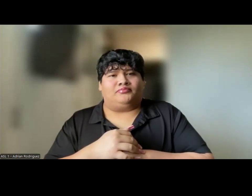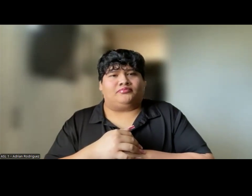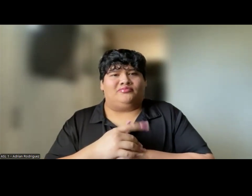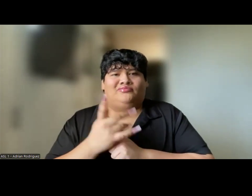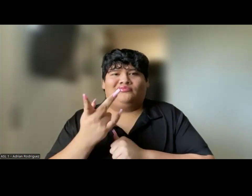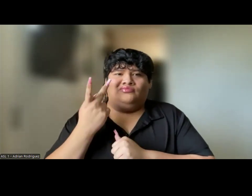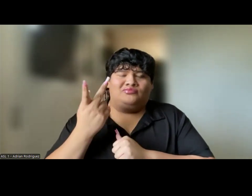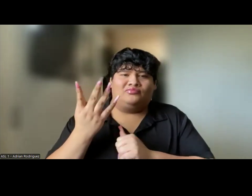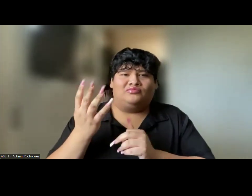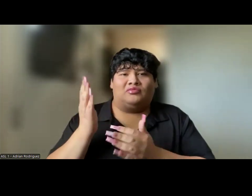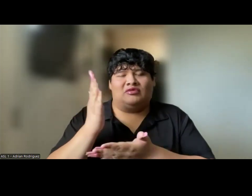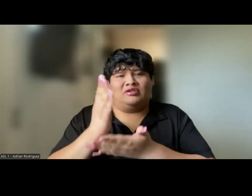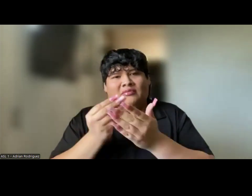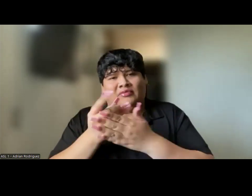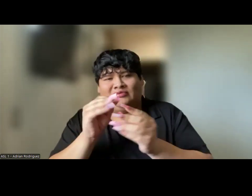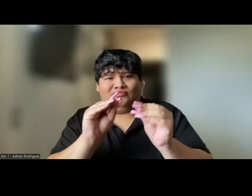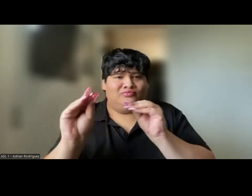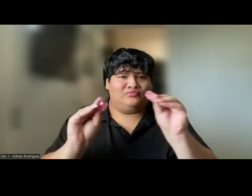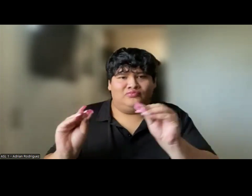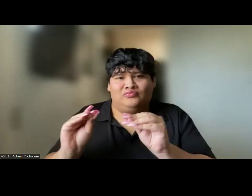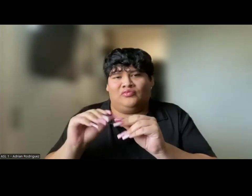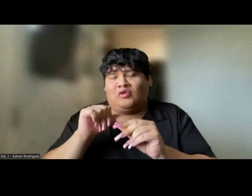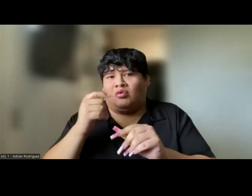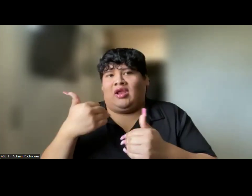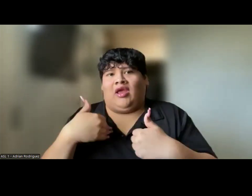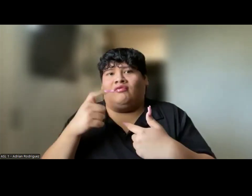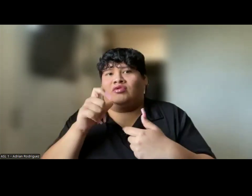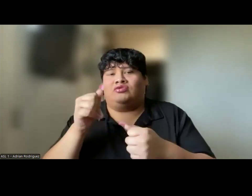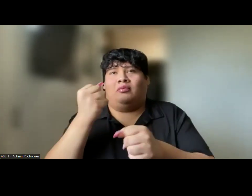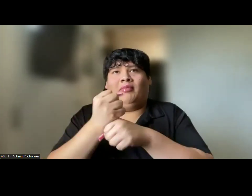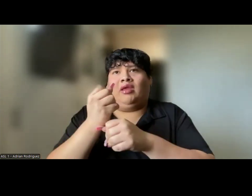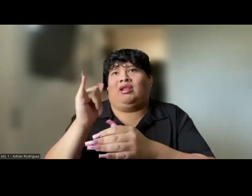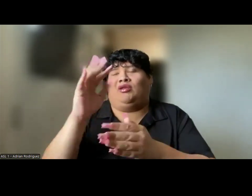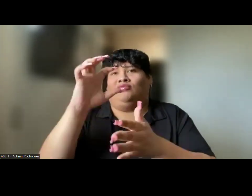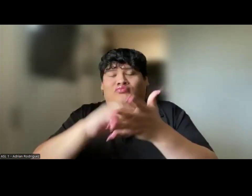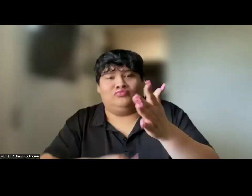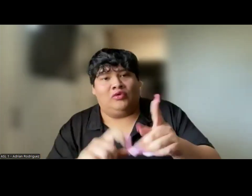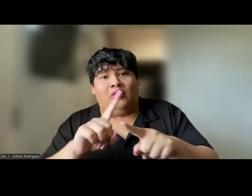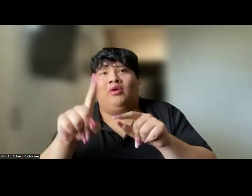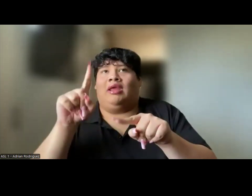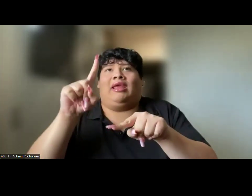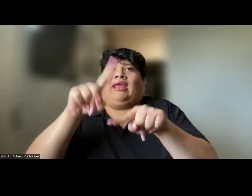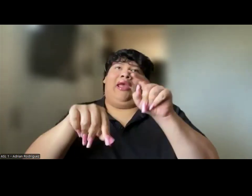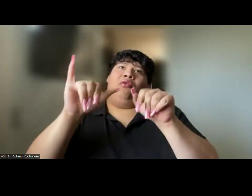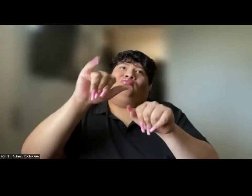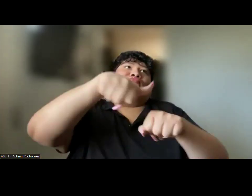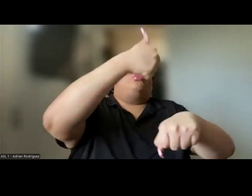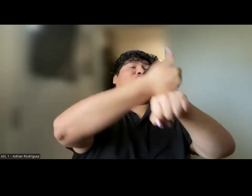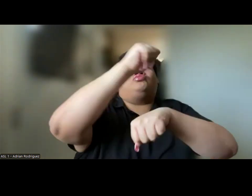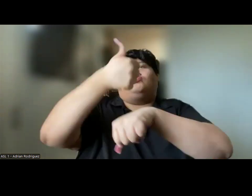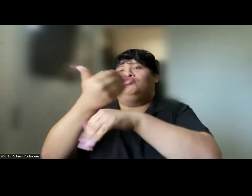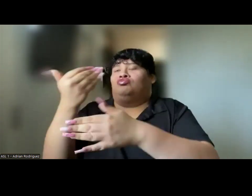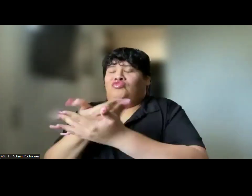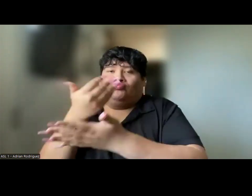some additional revenues that we wouldn't have to make major cuts, but we also can't afford major new initiatives. So it's kind of a little bit more of